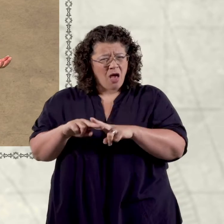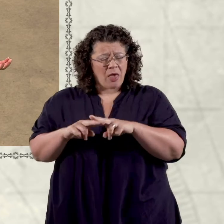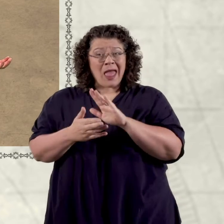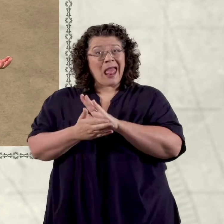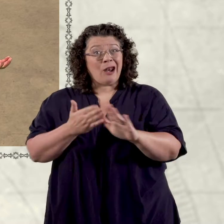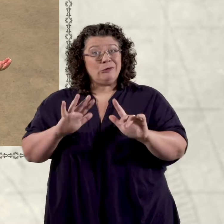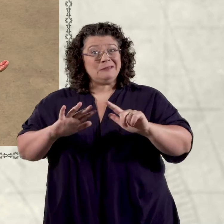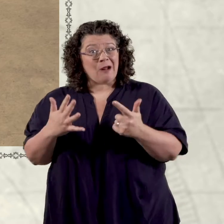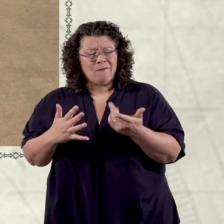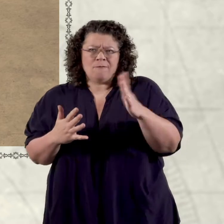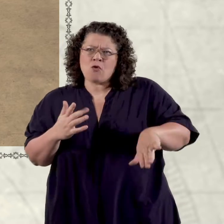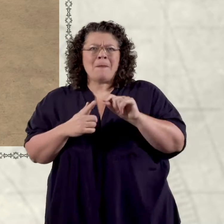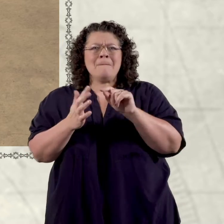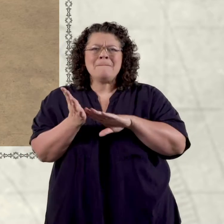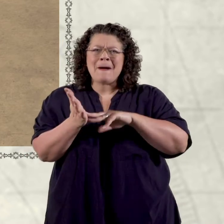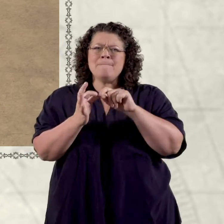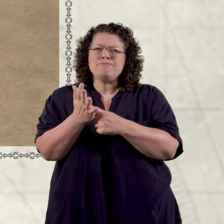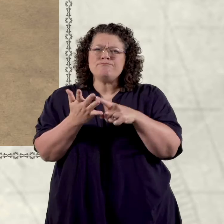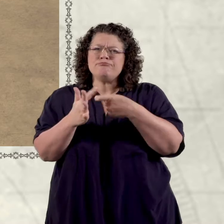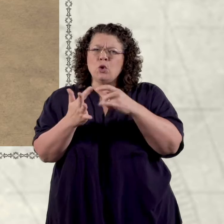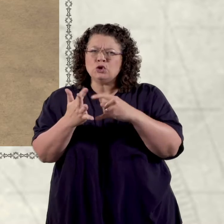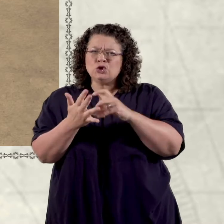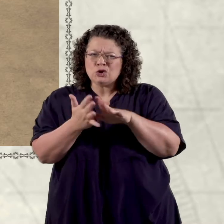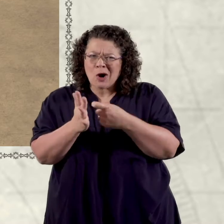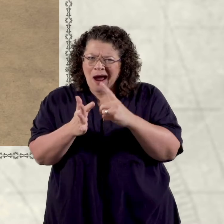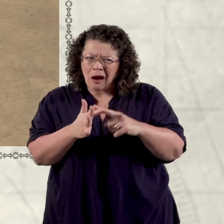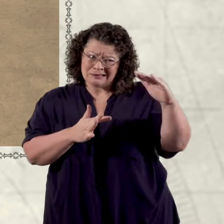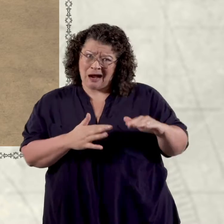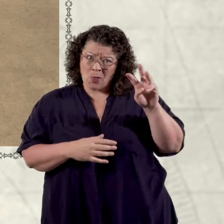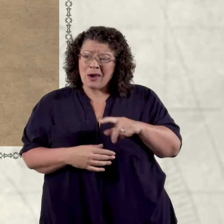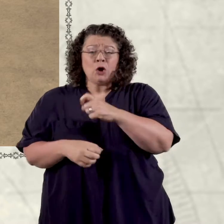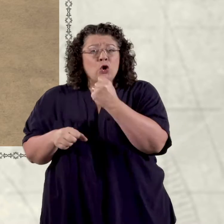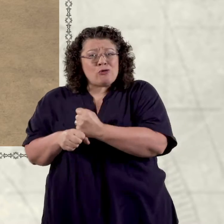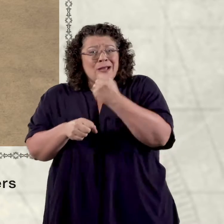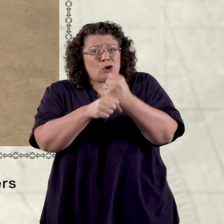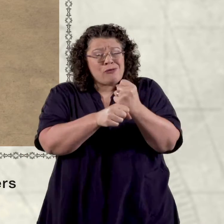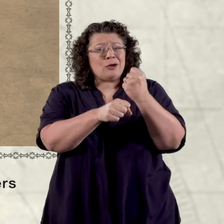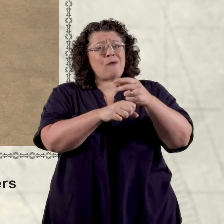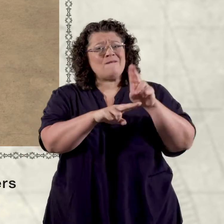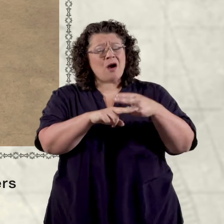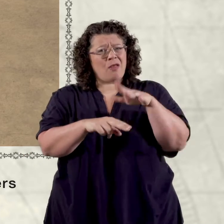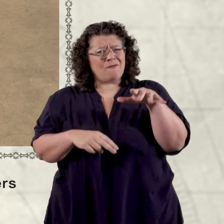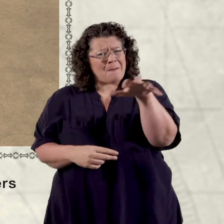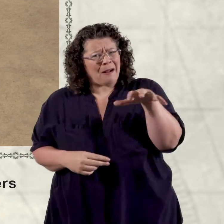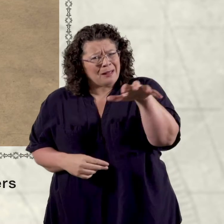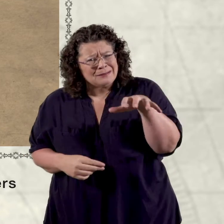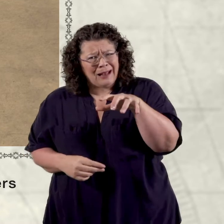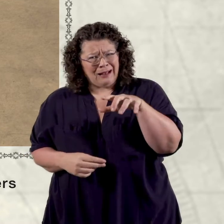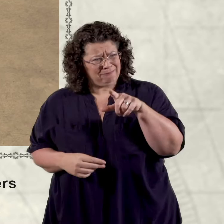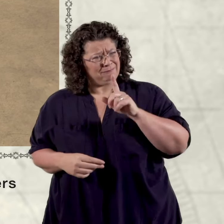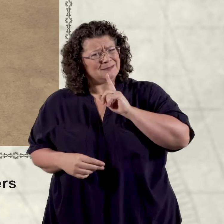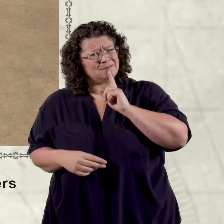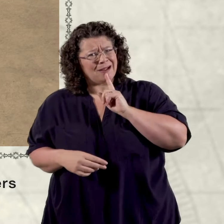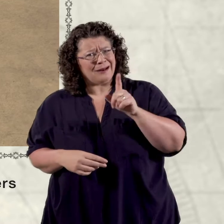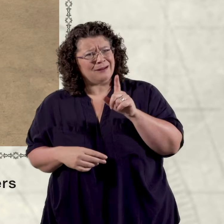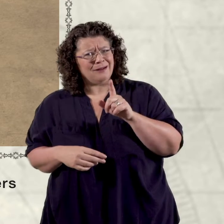South Wales, and his great-great-grandfather came from Anglesey, and he spoke Cymraeg like the farmers